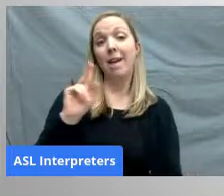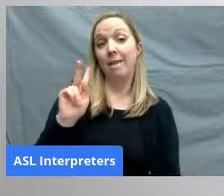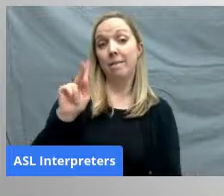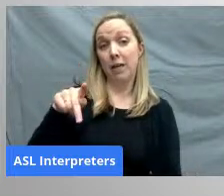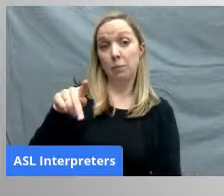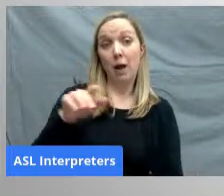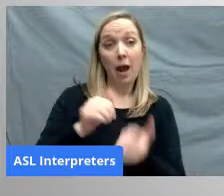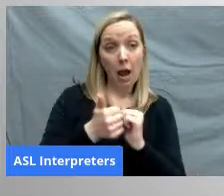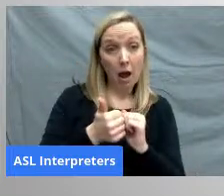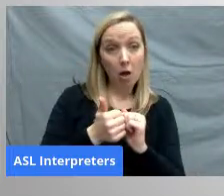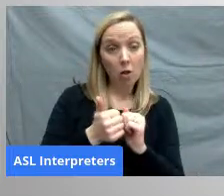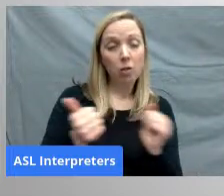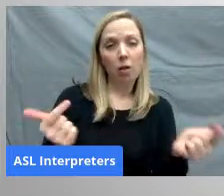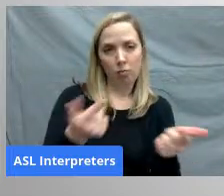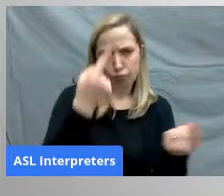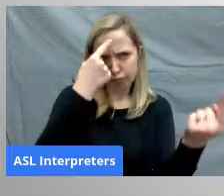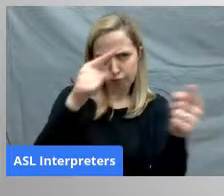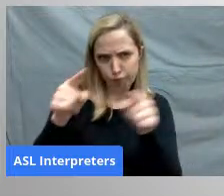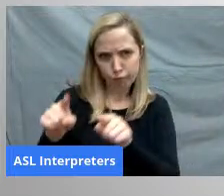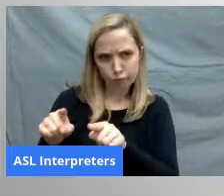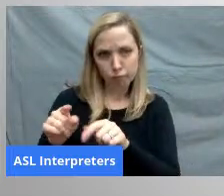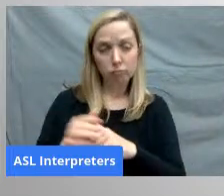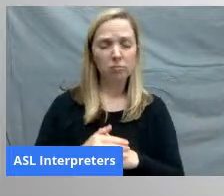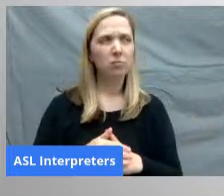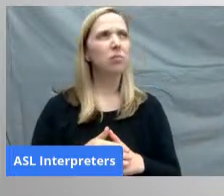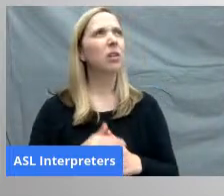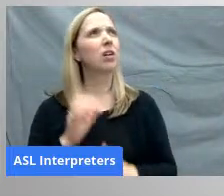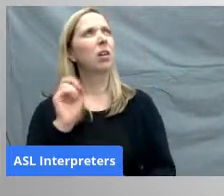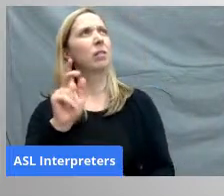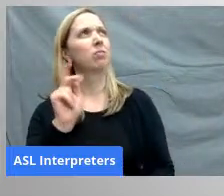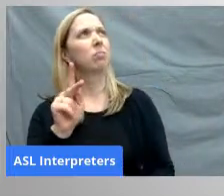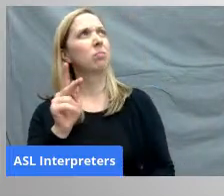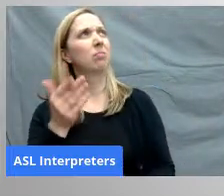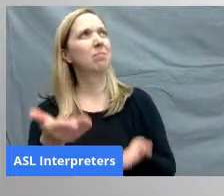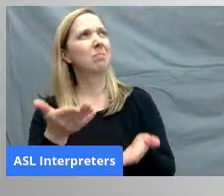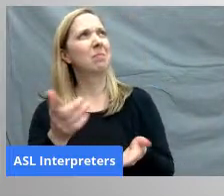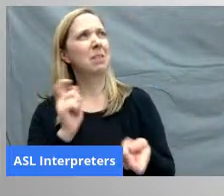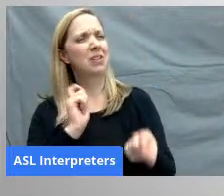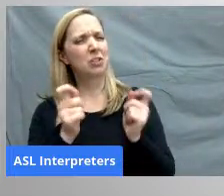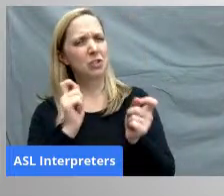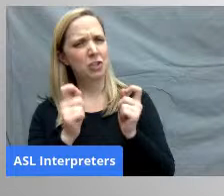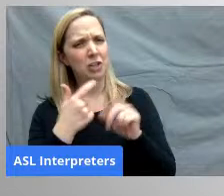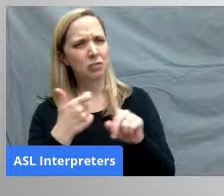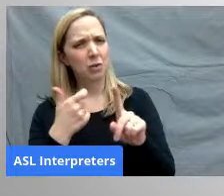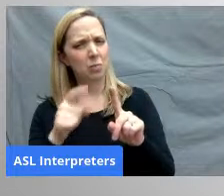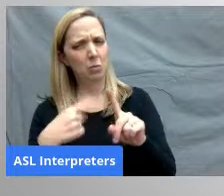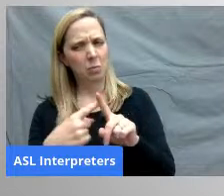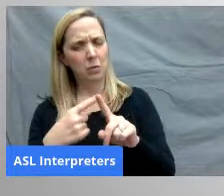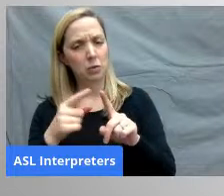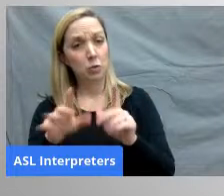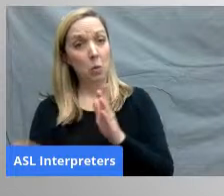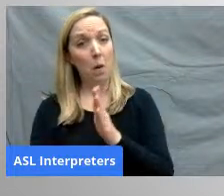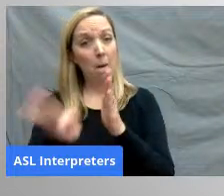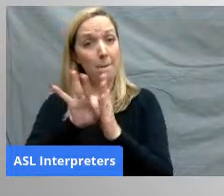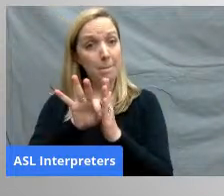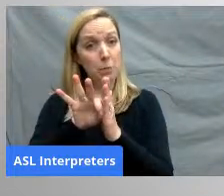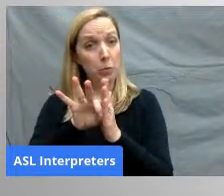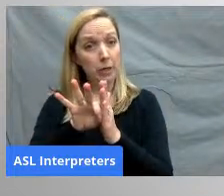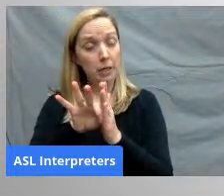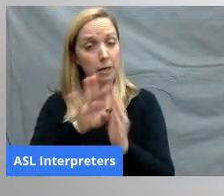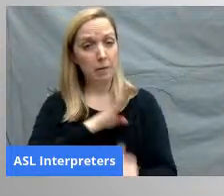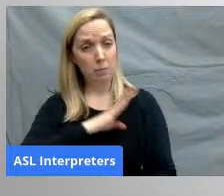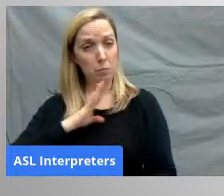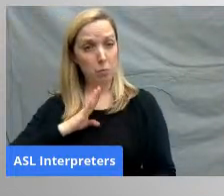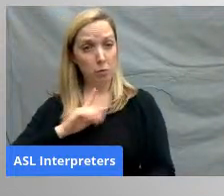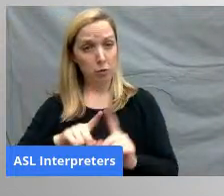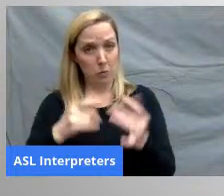that all changed when we went from an appointed board to however we're doing it now. Selected board.